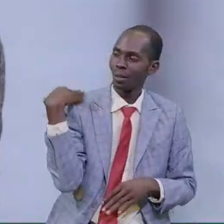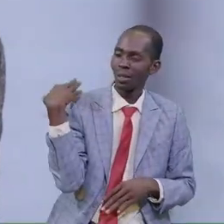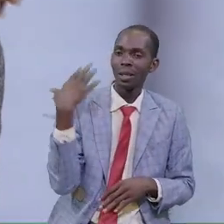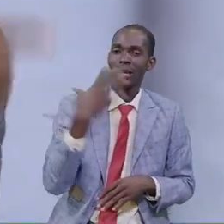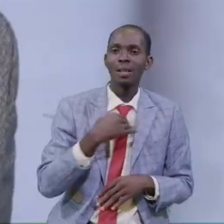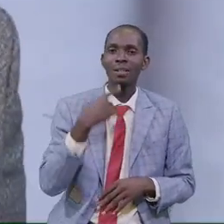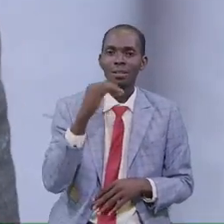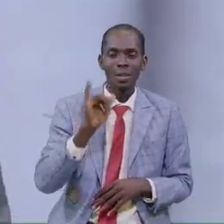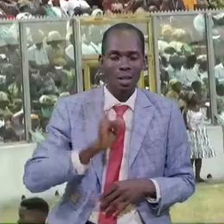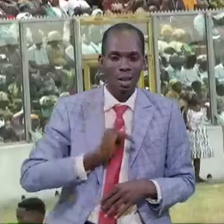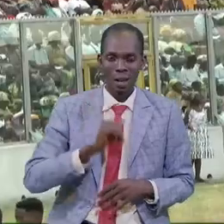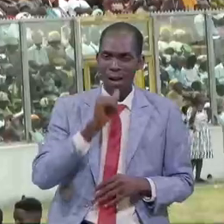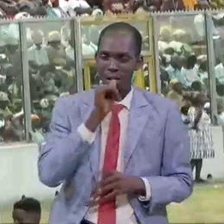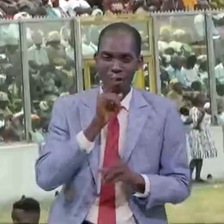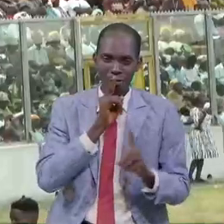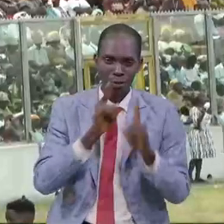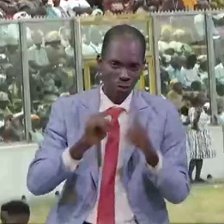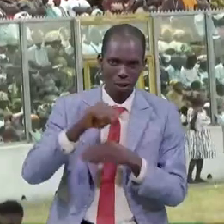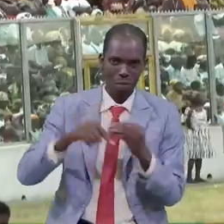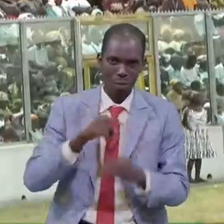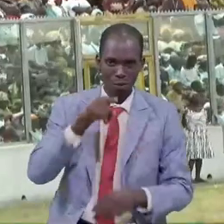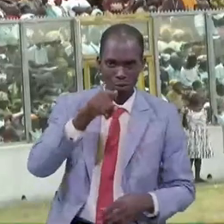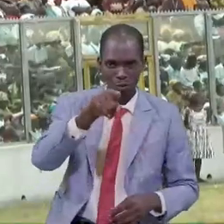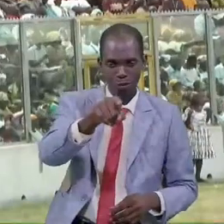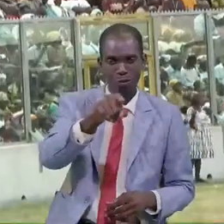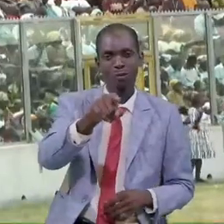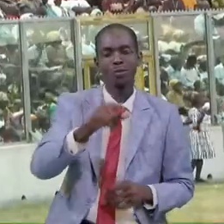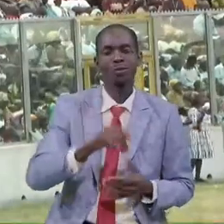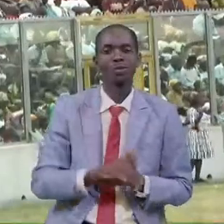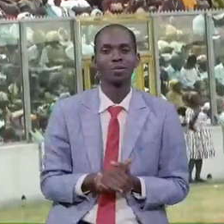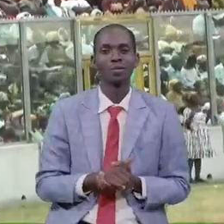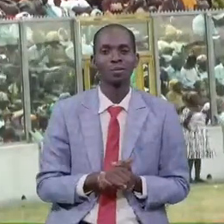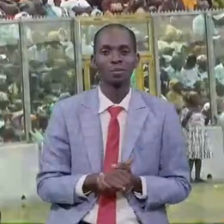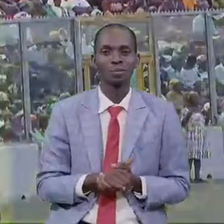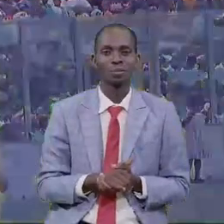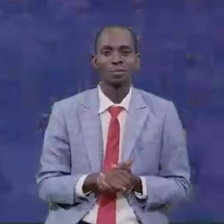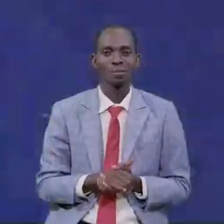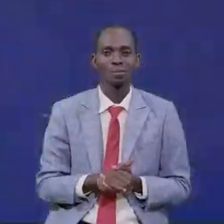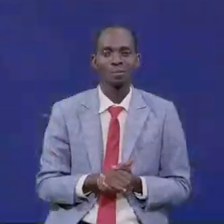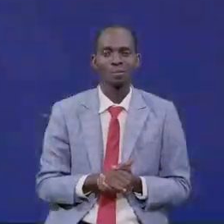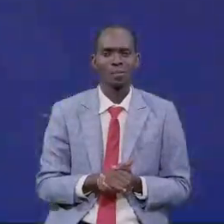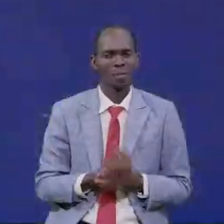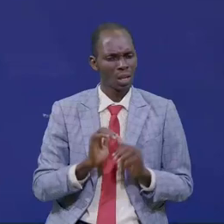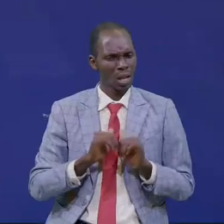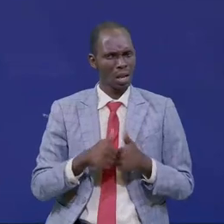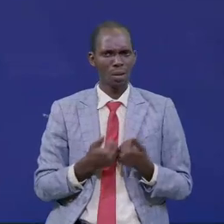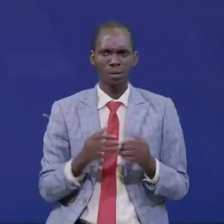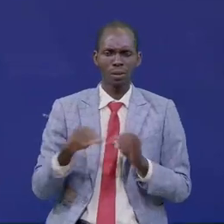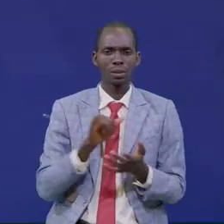talking about you. Je vais vous taper. How did that happen?